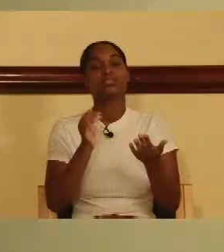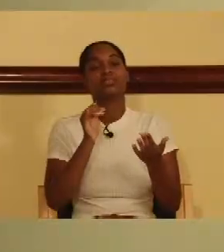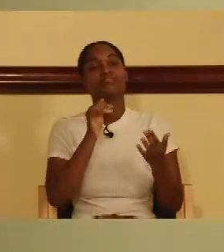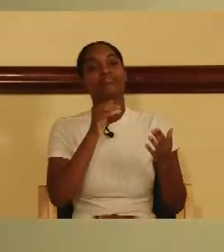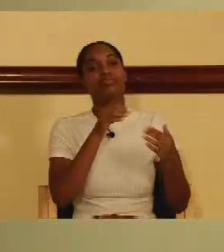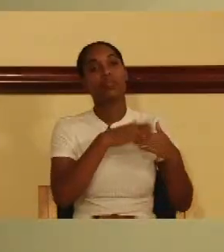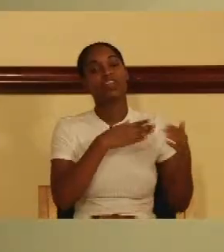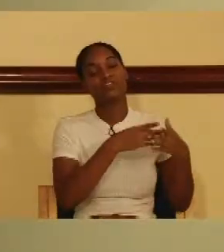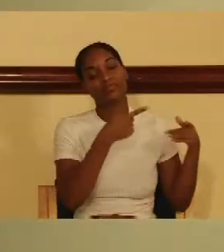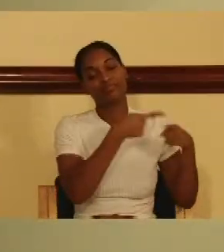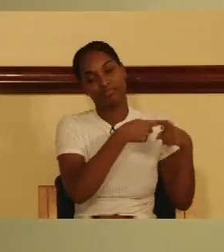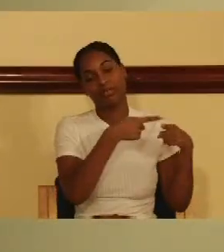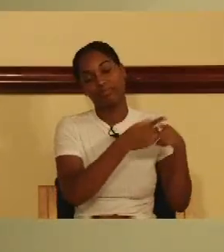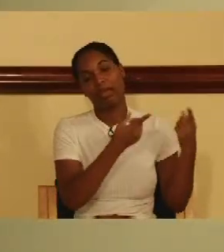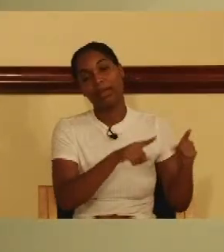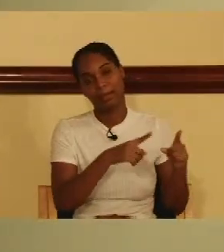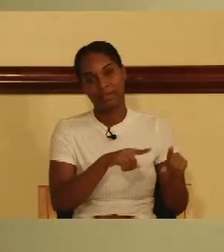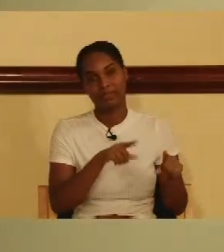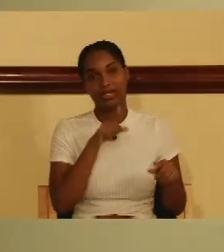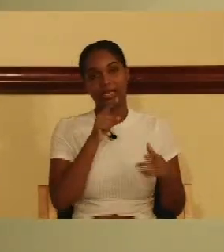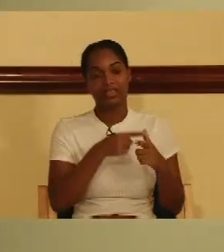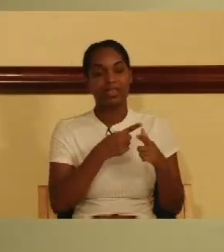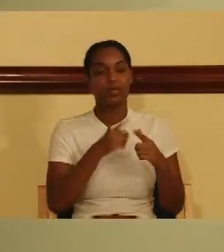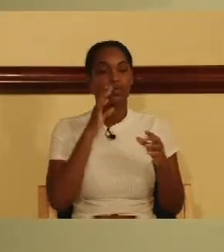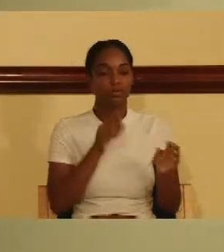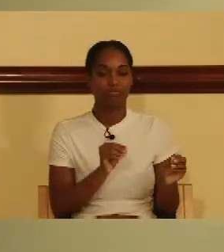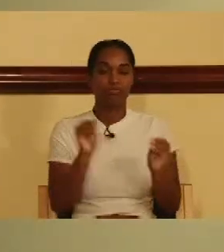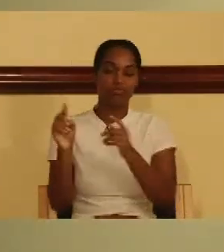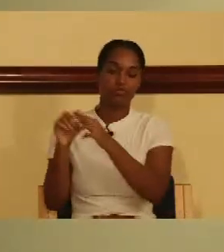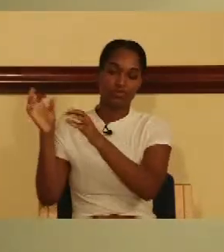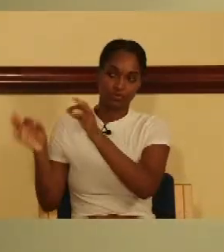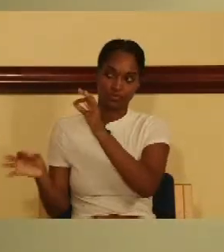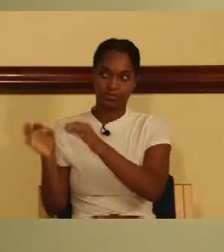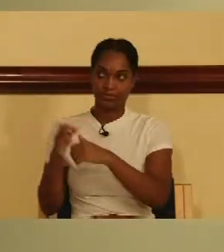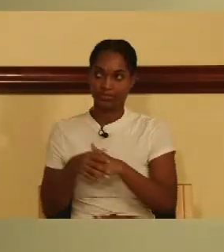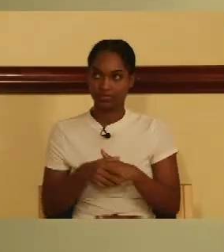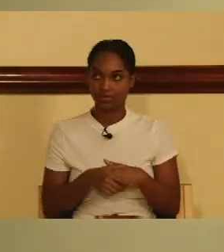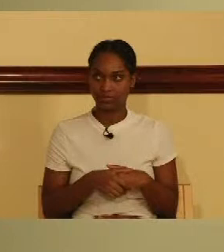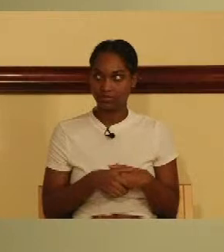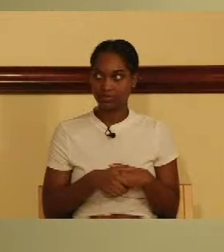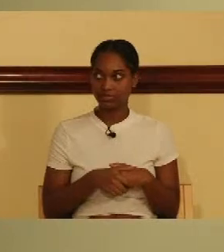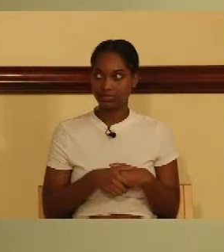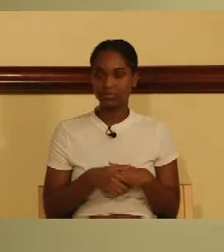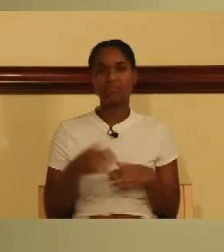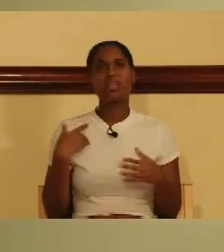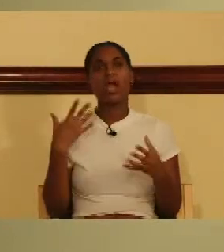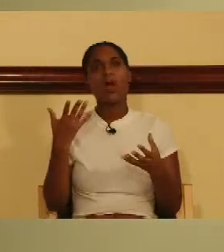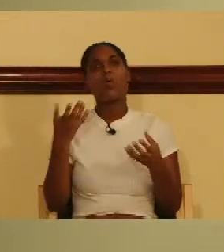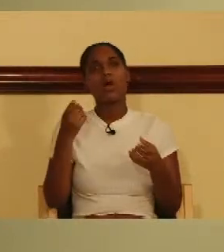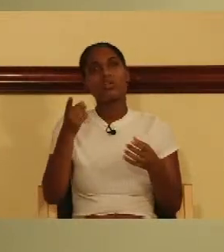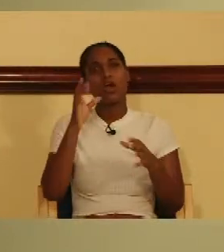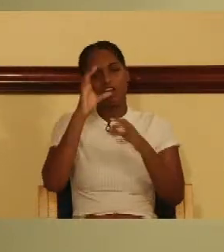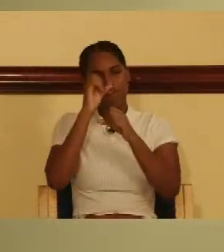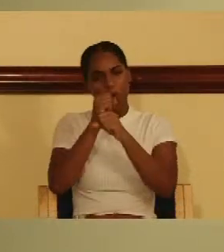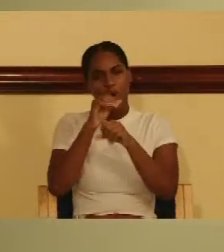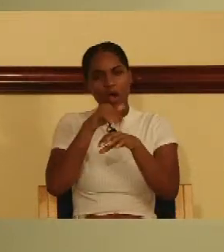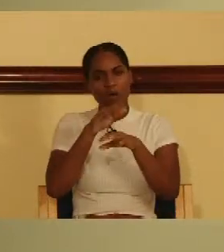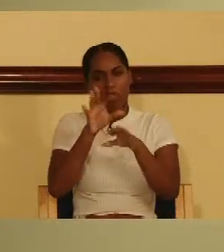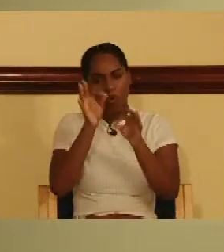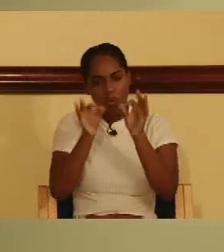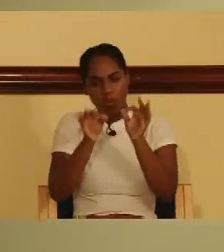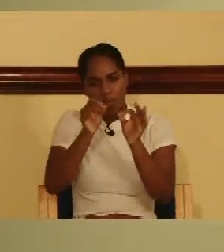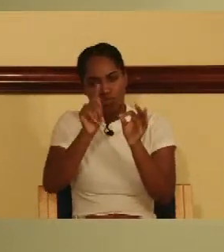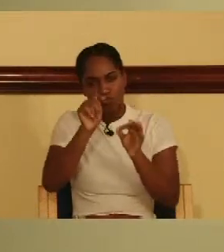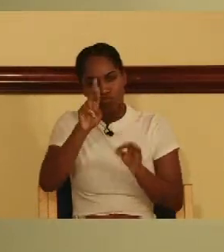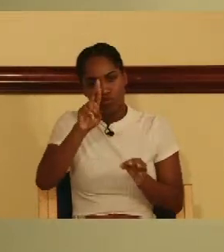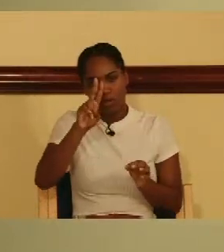investigated, and they go on to the tribunal if it's so. And I want to zone a bit more into the tribunal. We're going to go back to